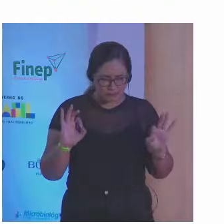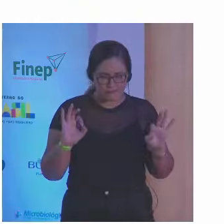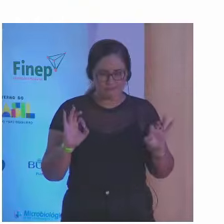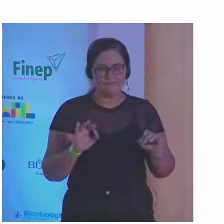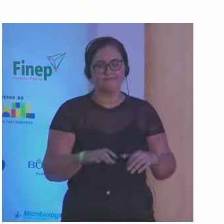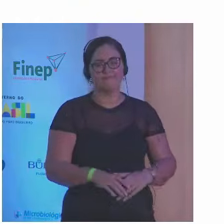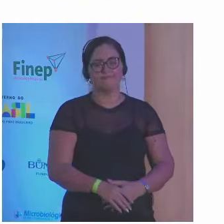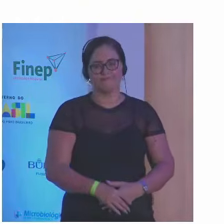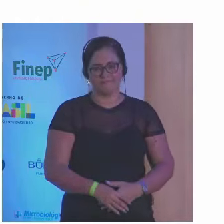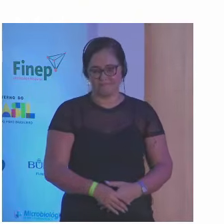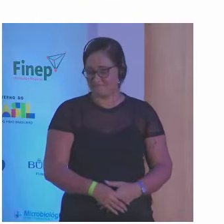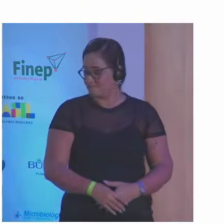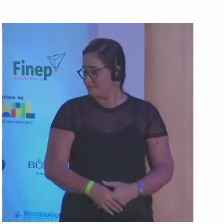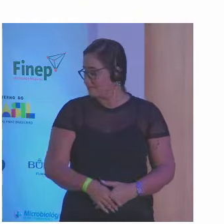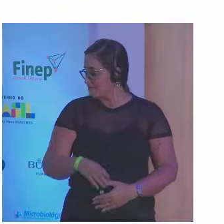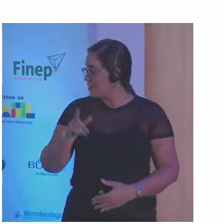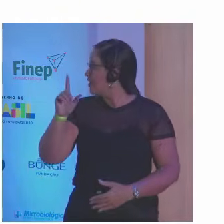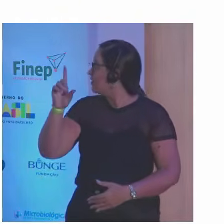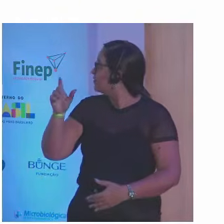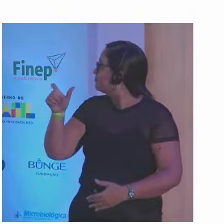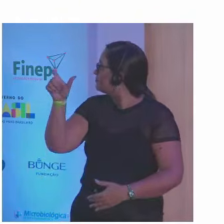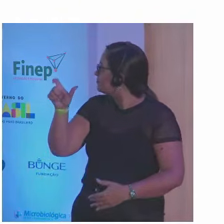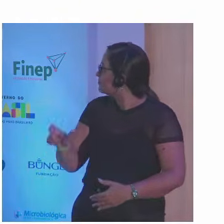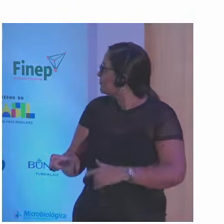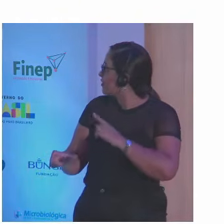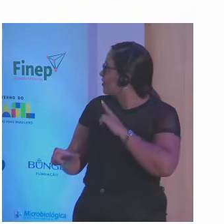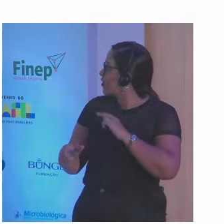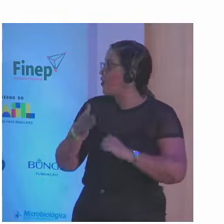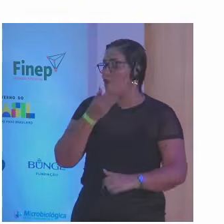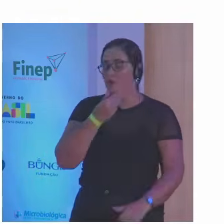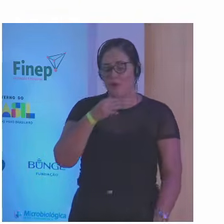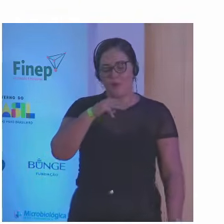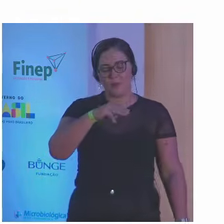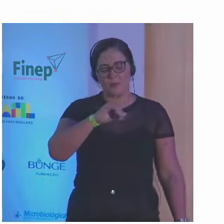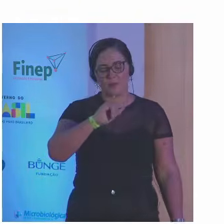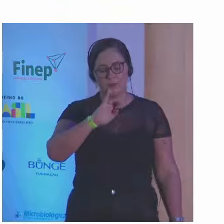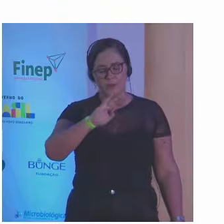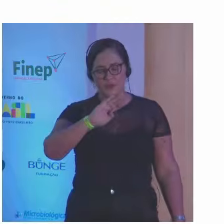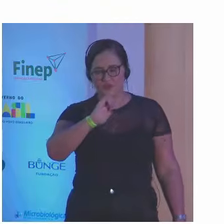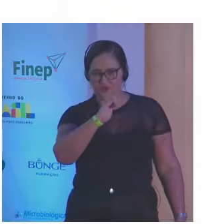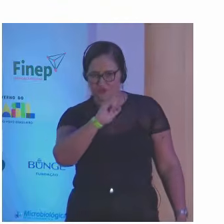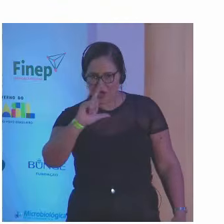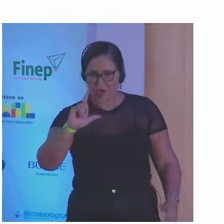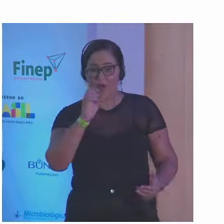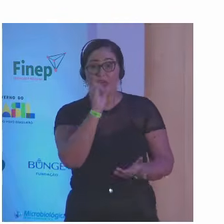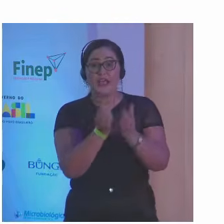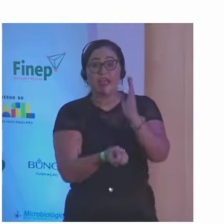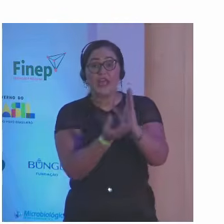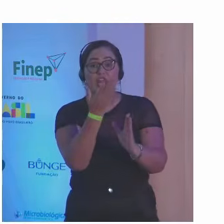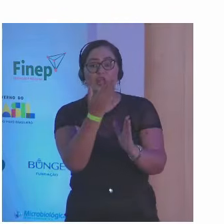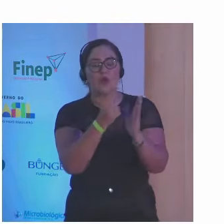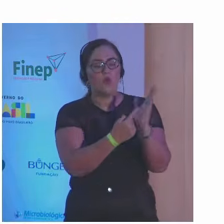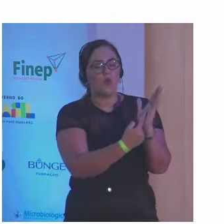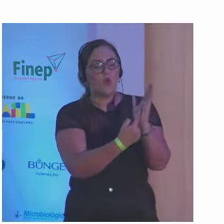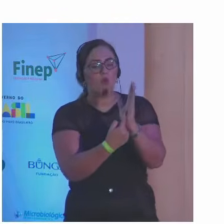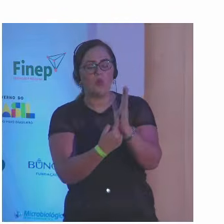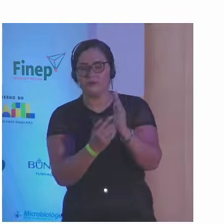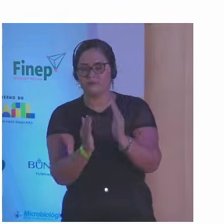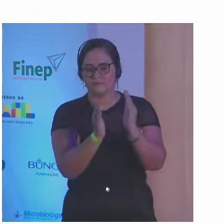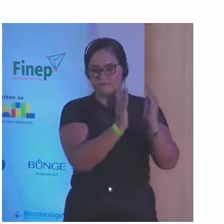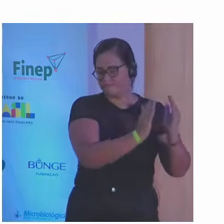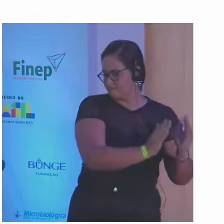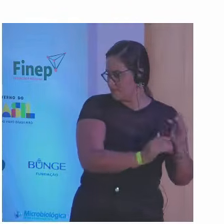that has designed the satellite that I was showing you at the start. On the left, this is Neville